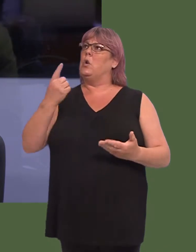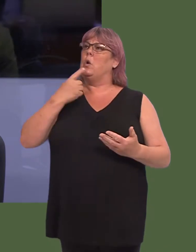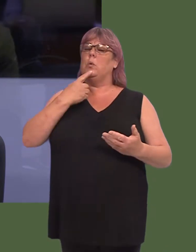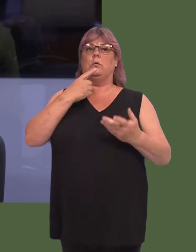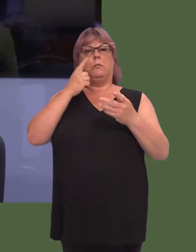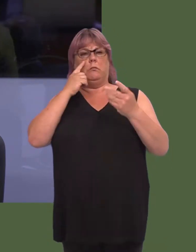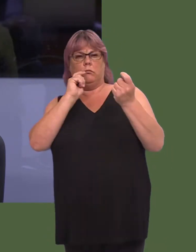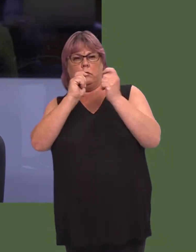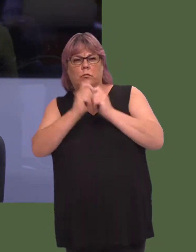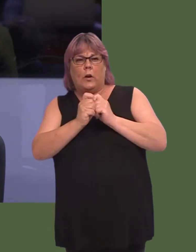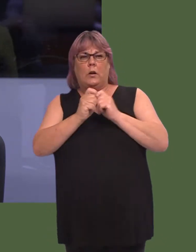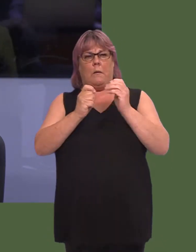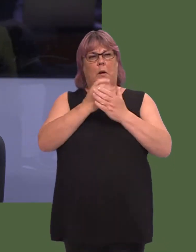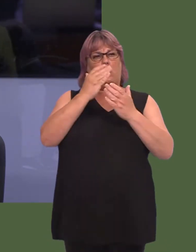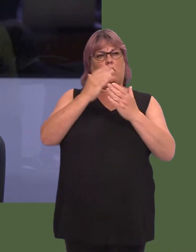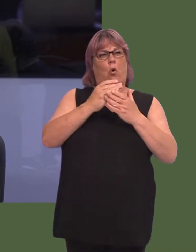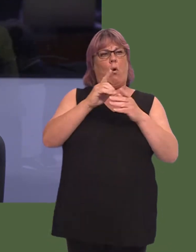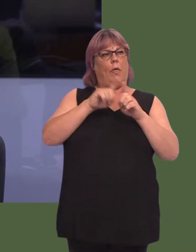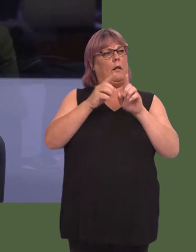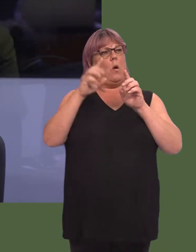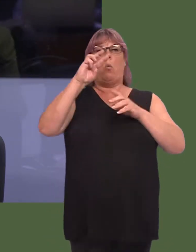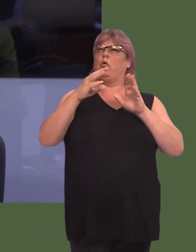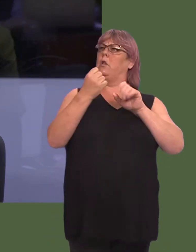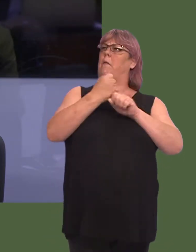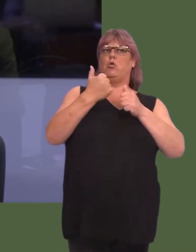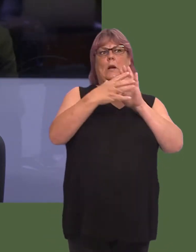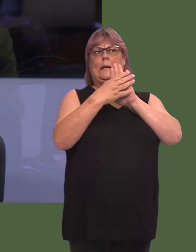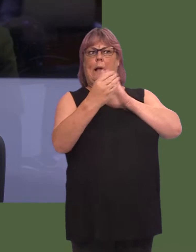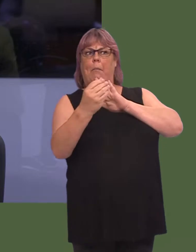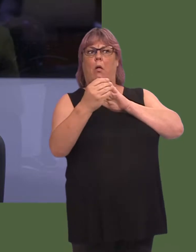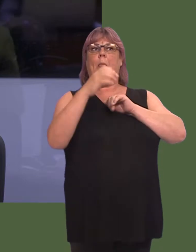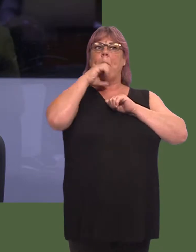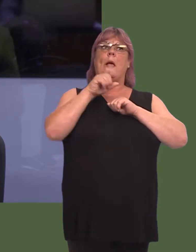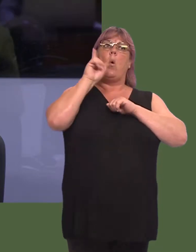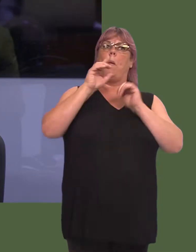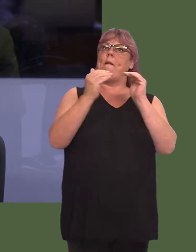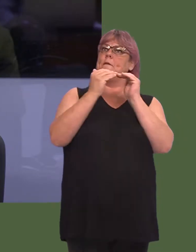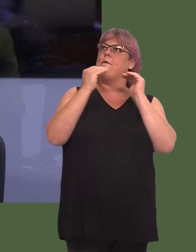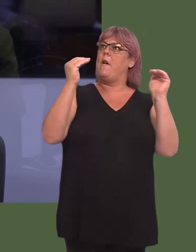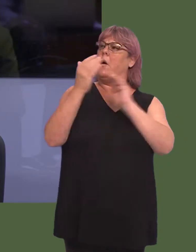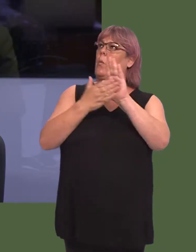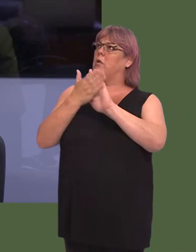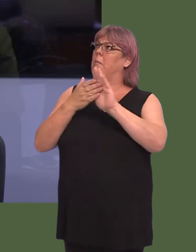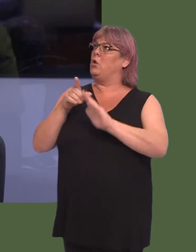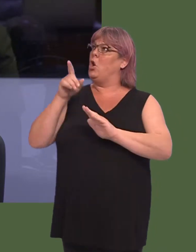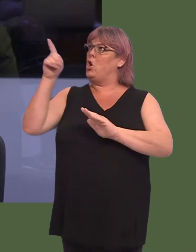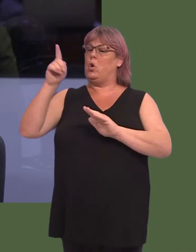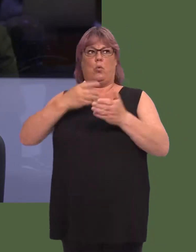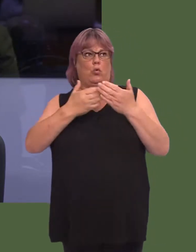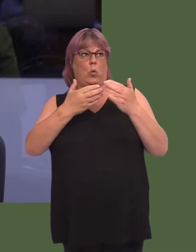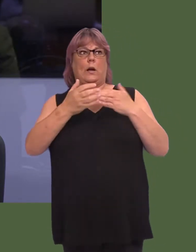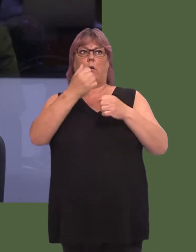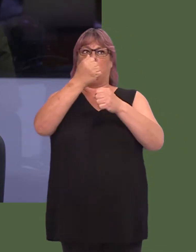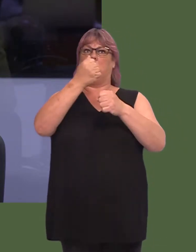to practice what you preach and to better seek to lead by example? In other words, First Minister, by getting your